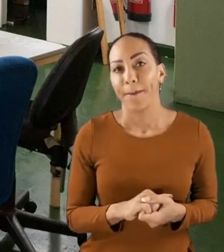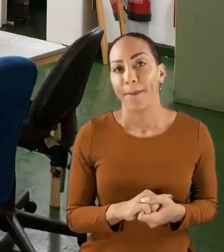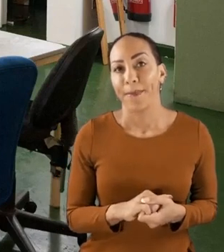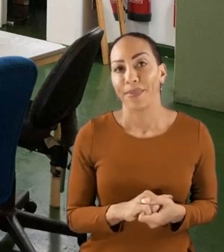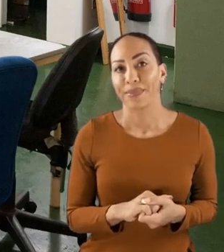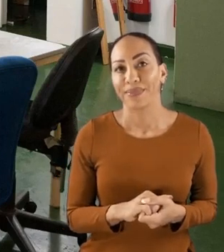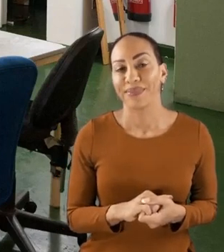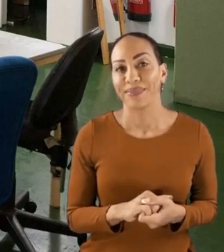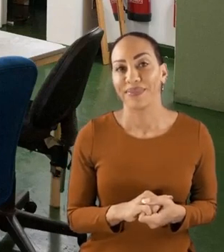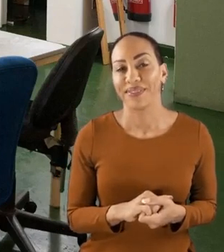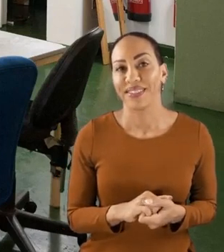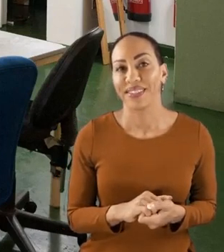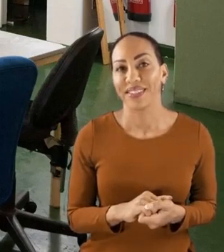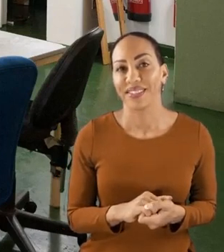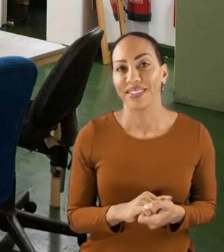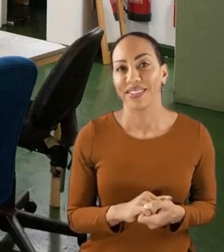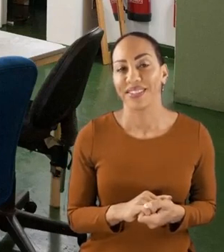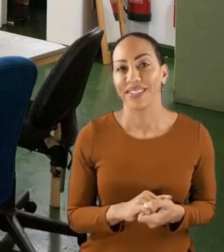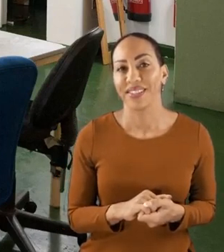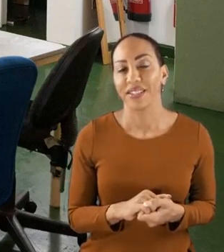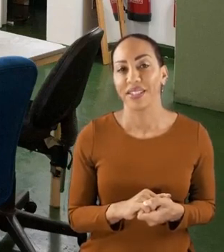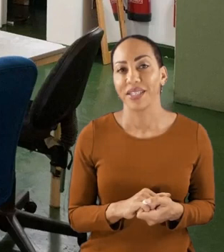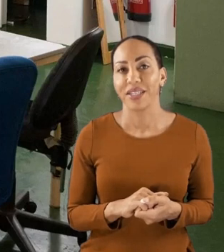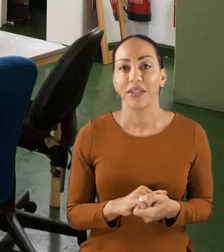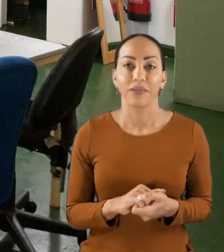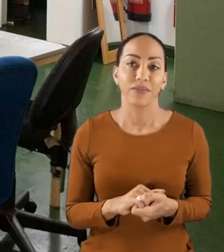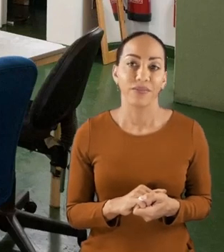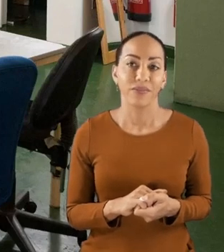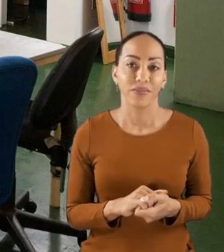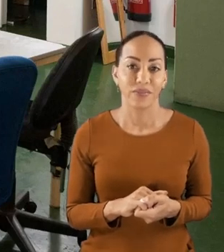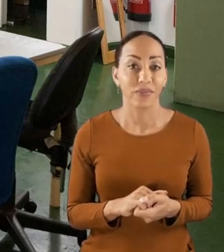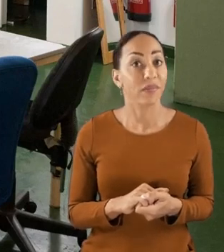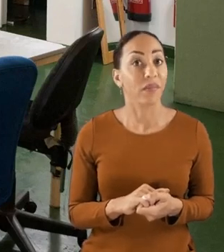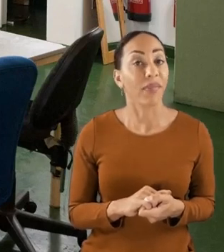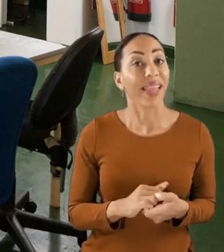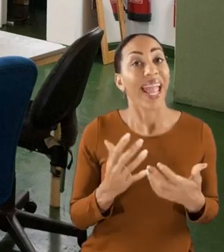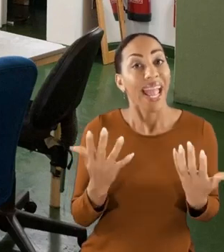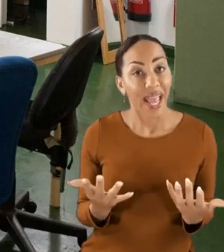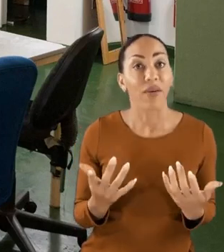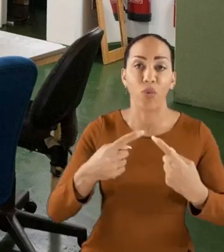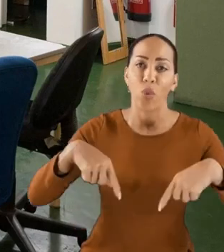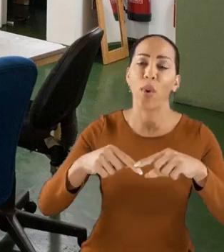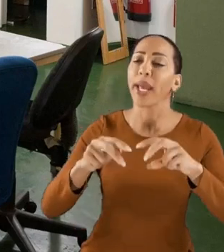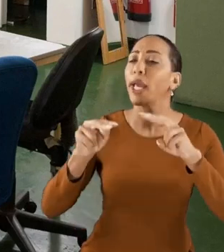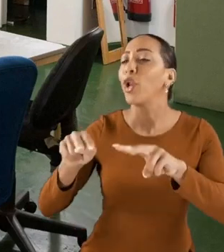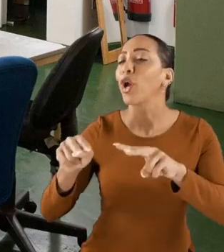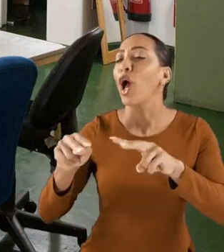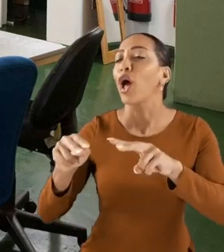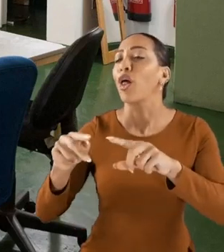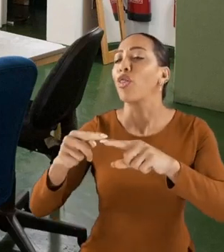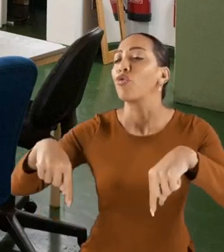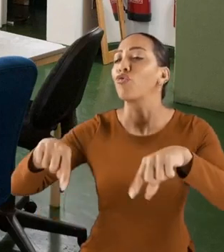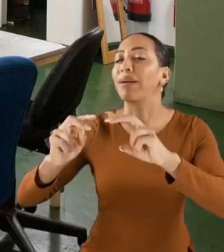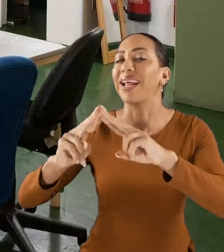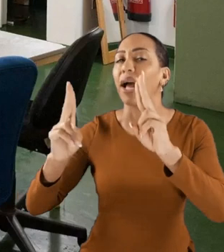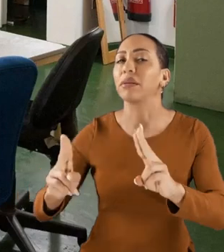I think it is that if we look at the roundhouse,